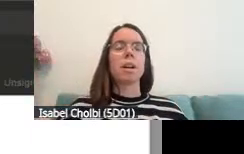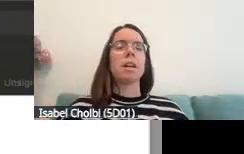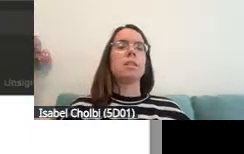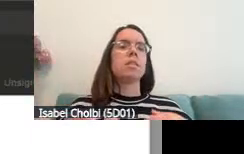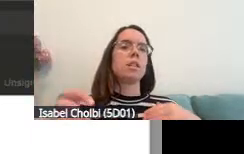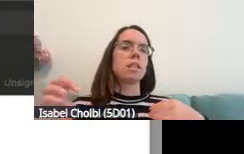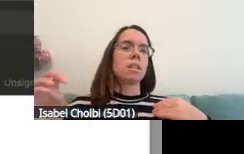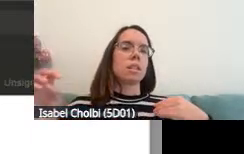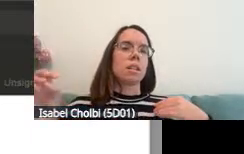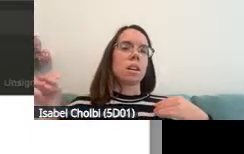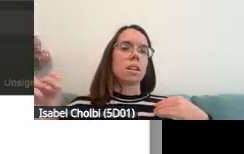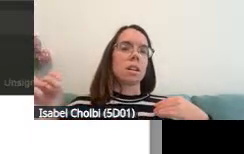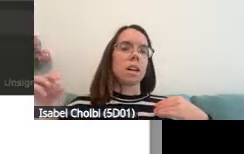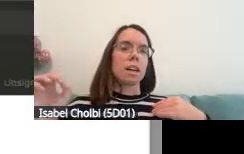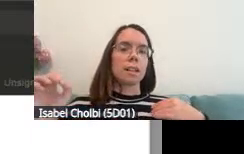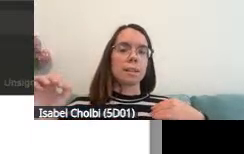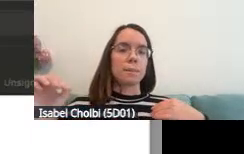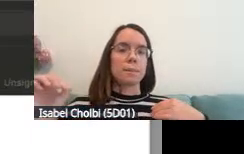complete, but